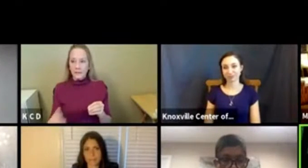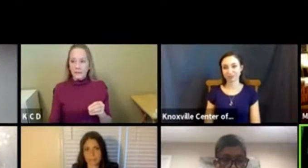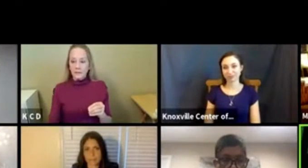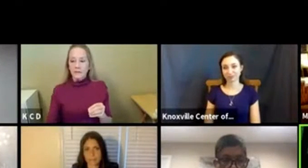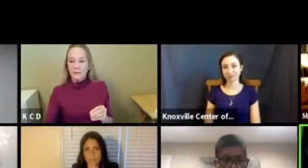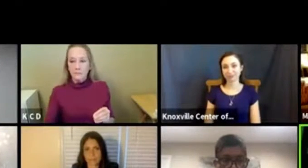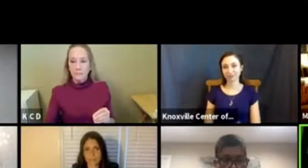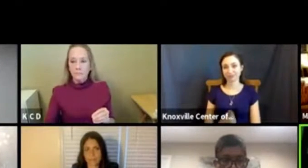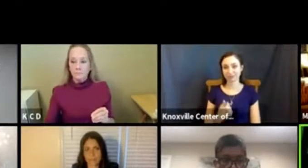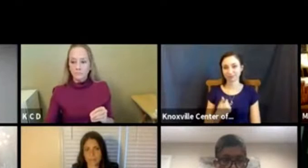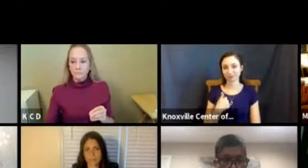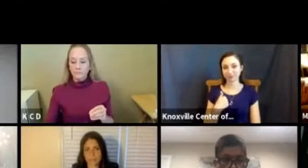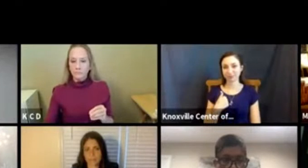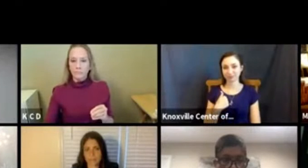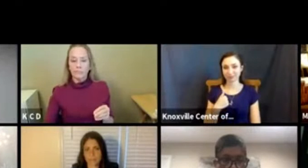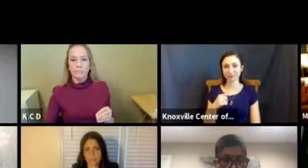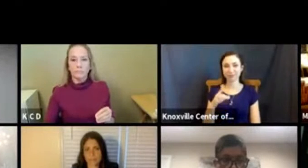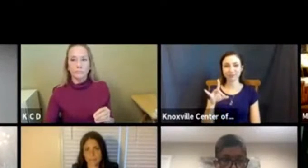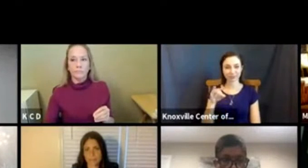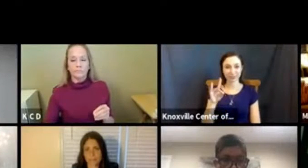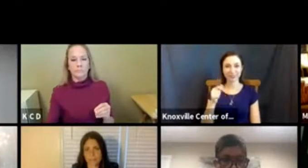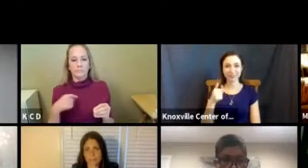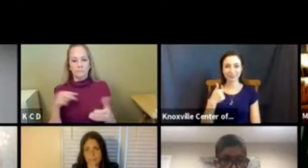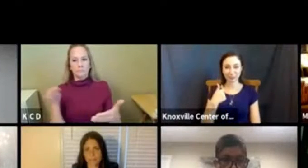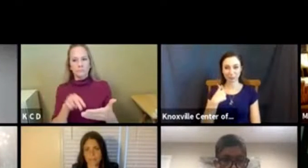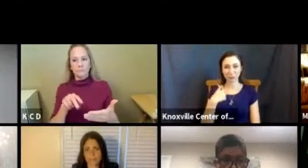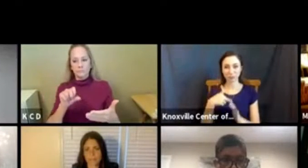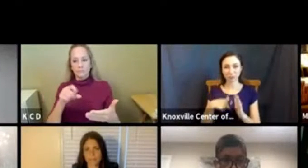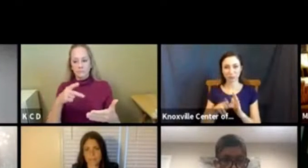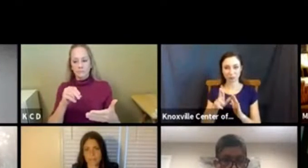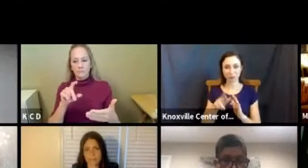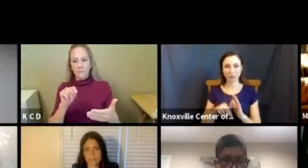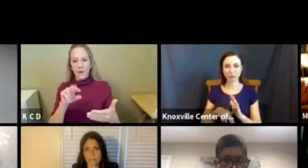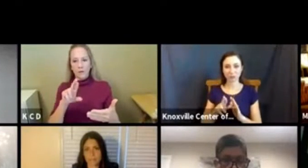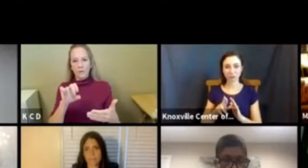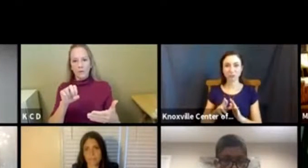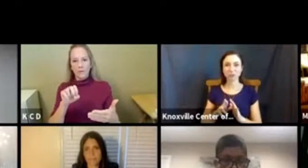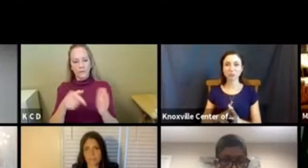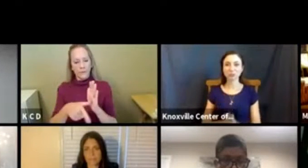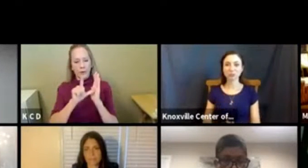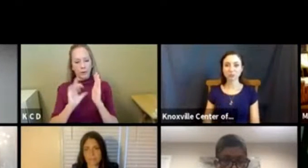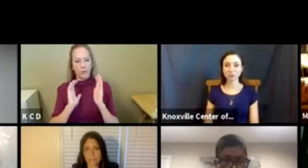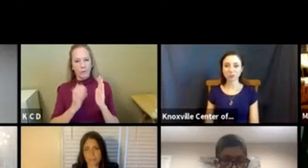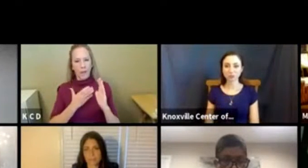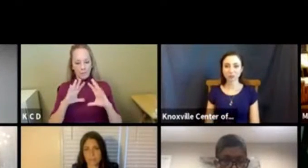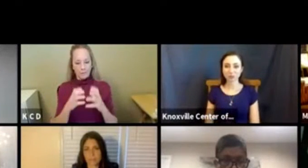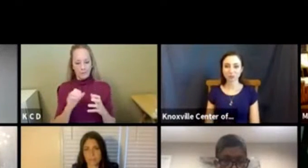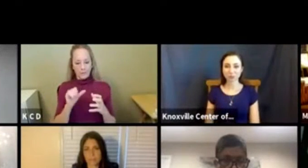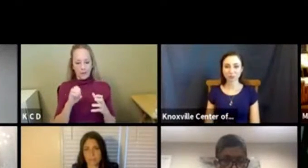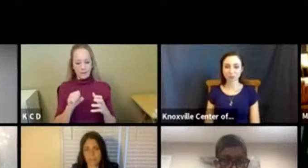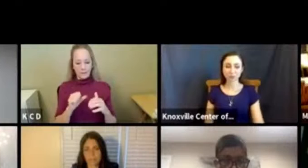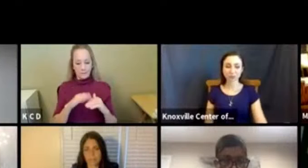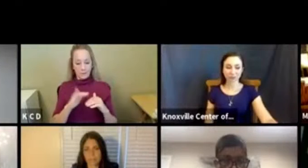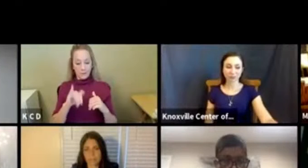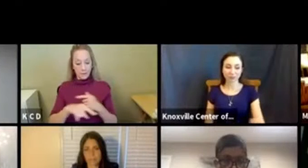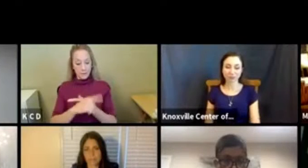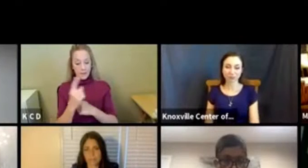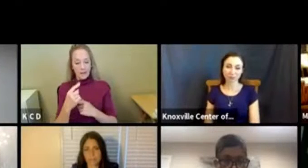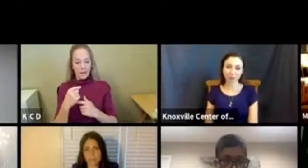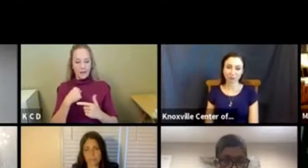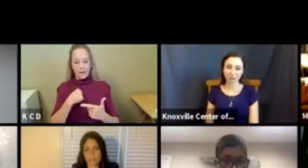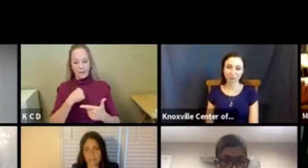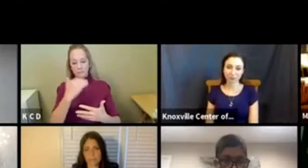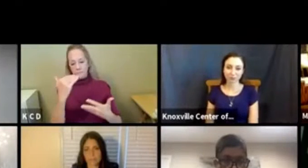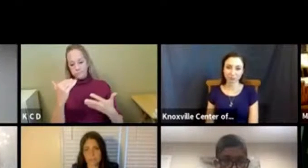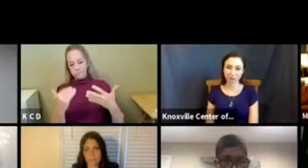review. So I kind of did a spot review of our cases on a particular day. I made it through about half